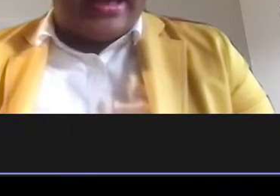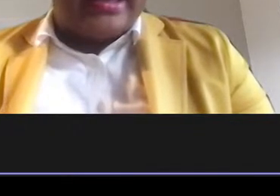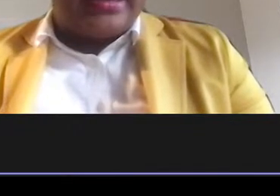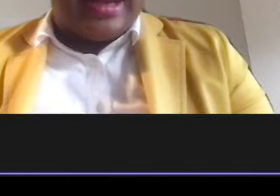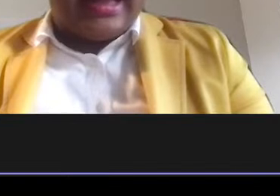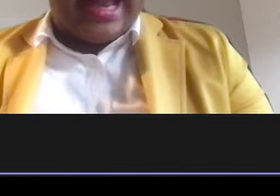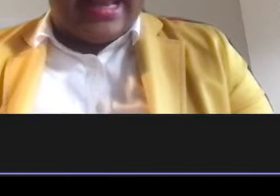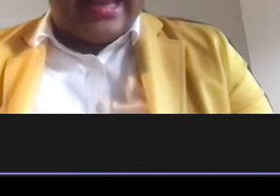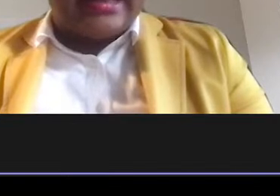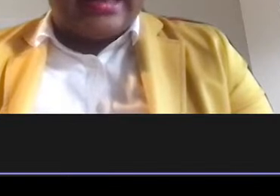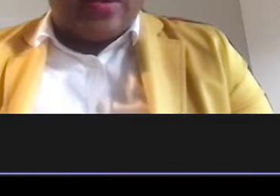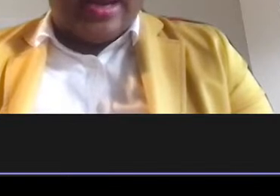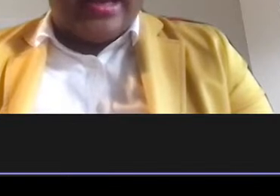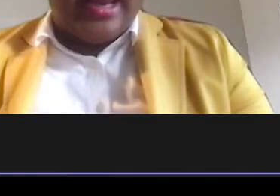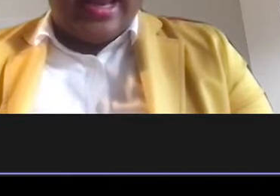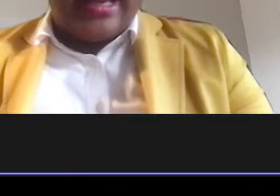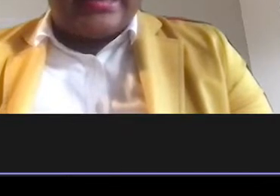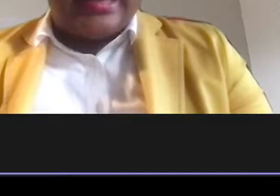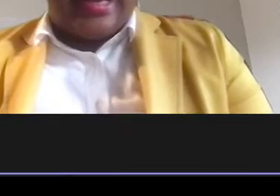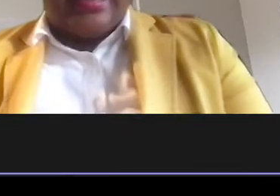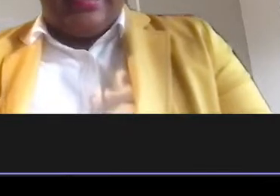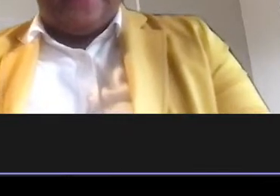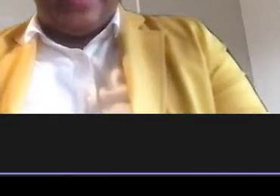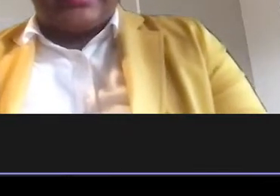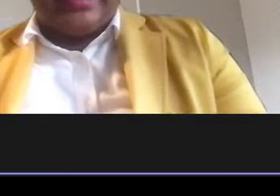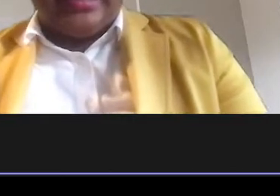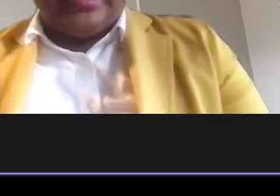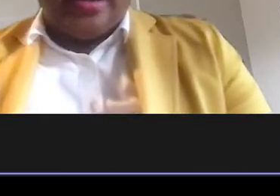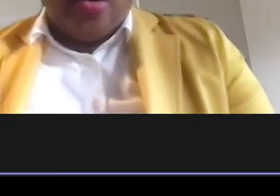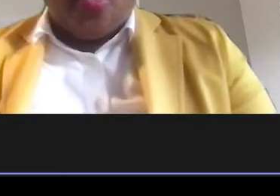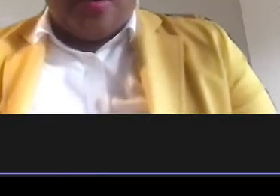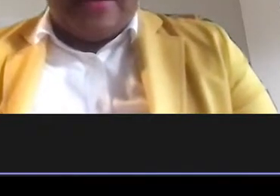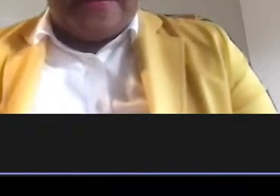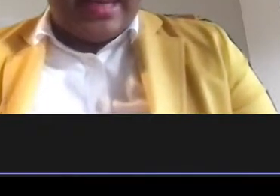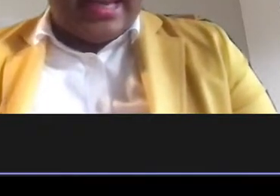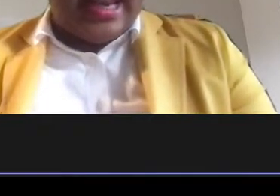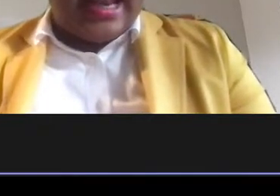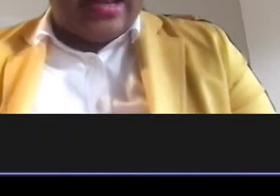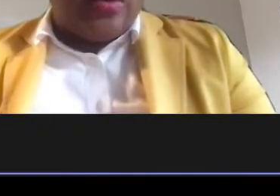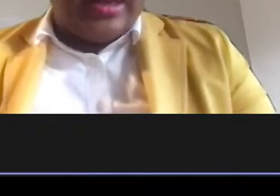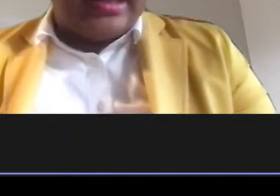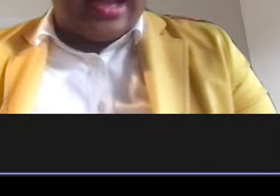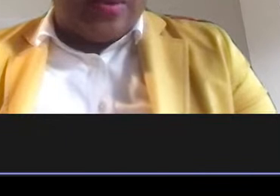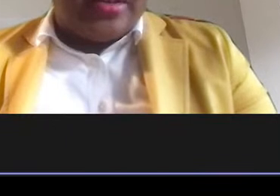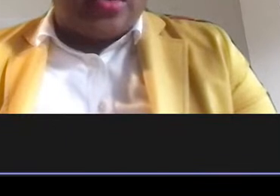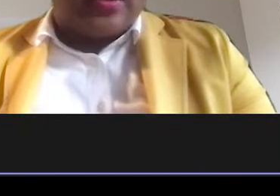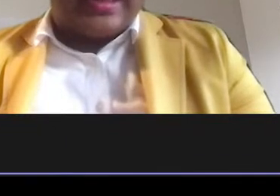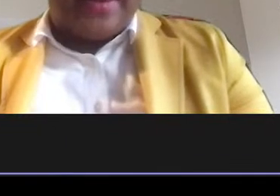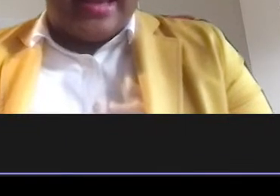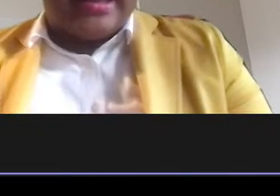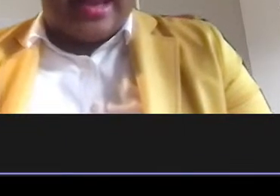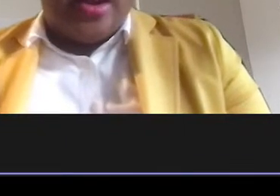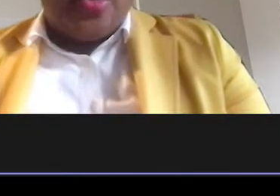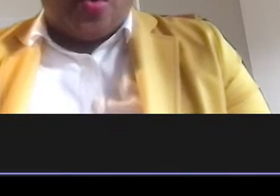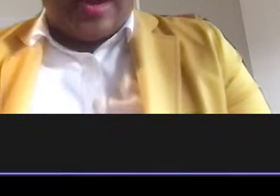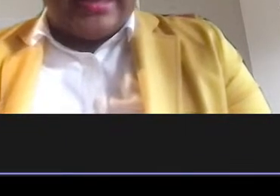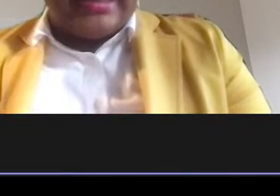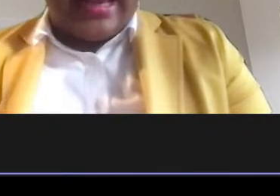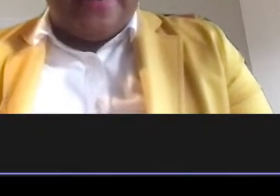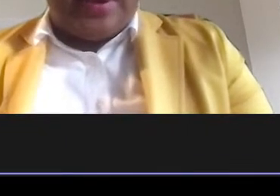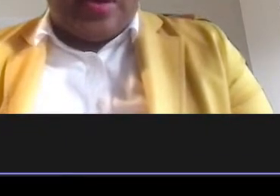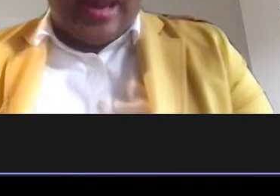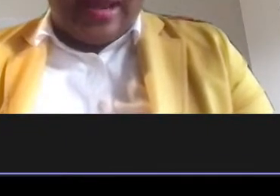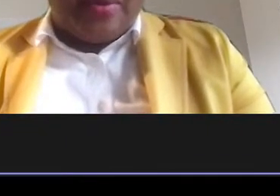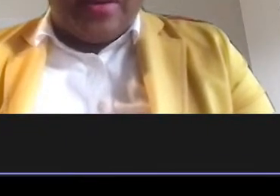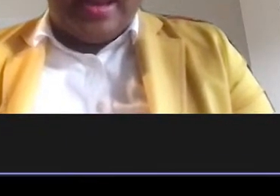abantu bakithi bahlale ezindaweni ezingabasizi ukuba bafinyelele kalulu ezindaweni zokusebenza